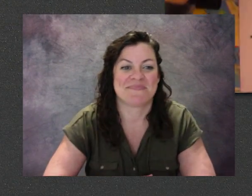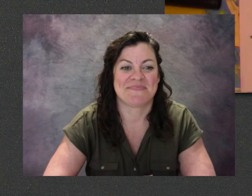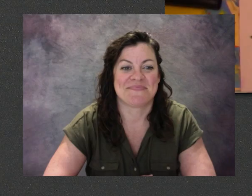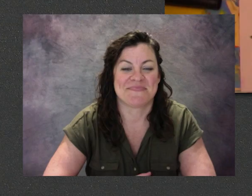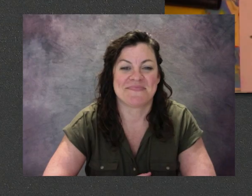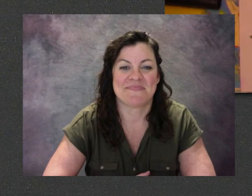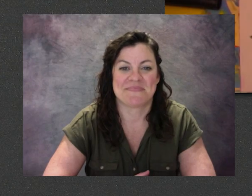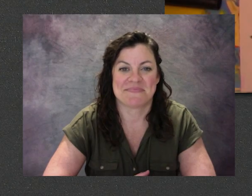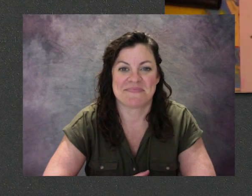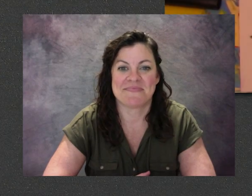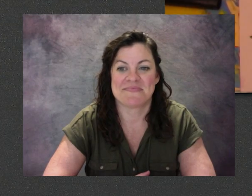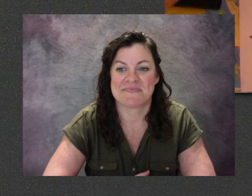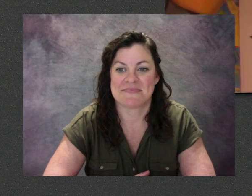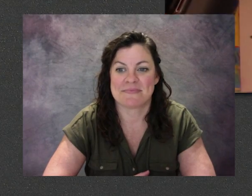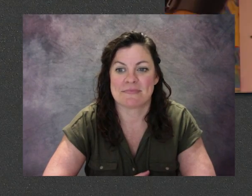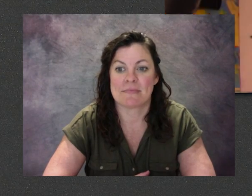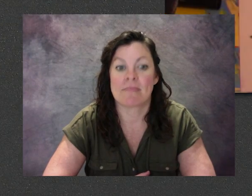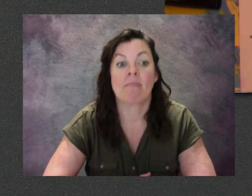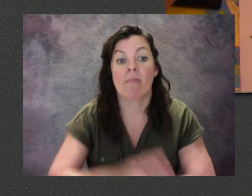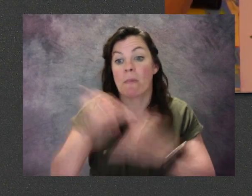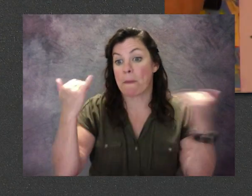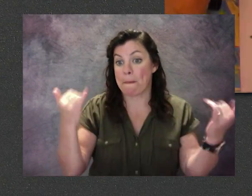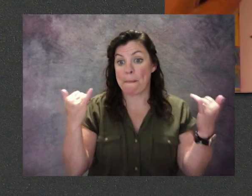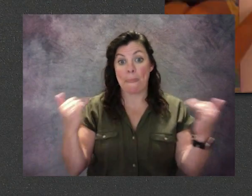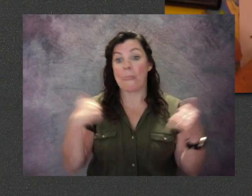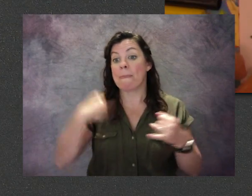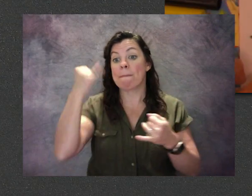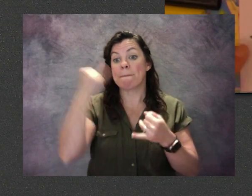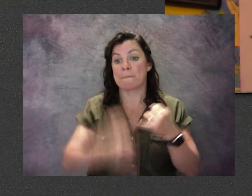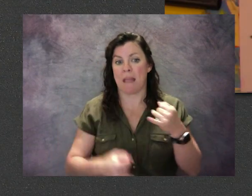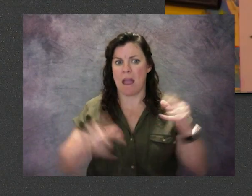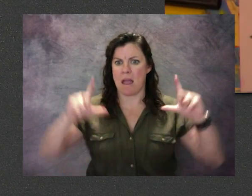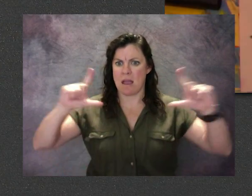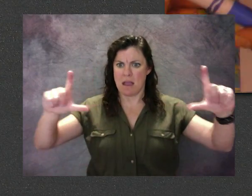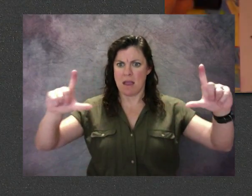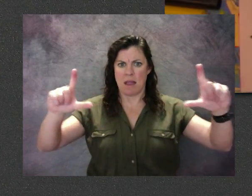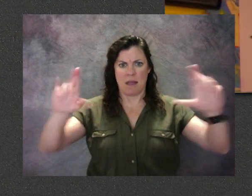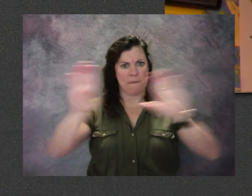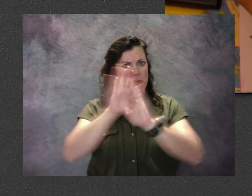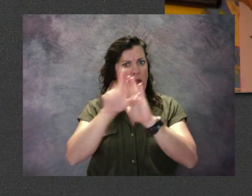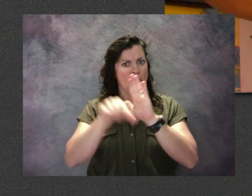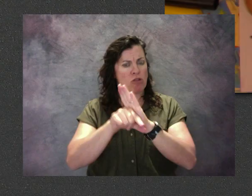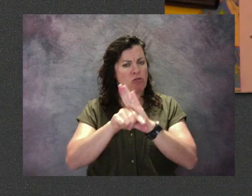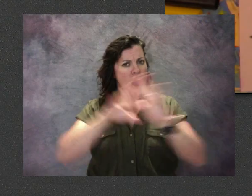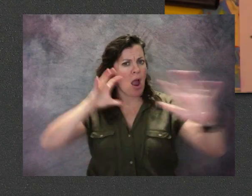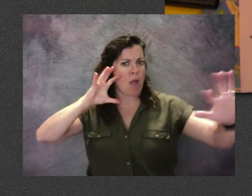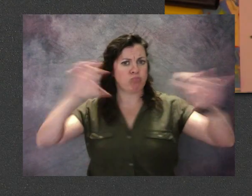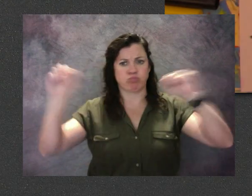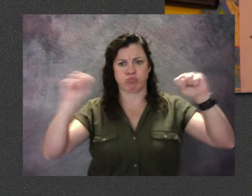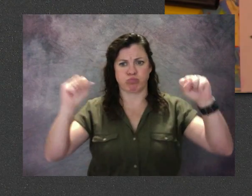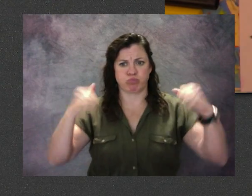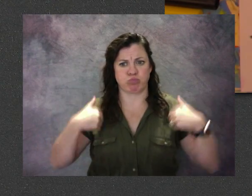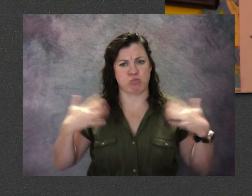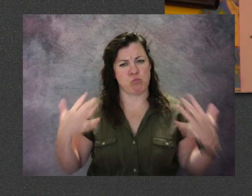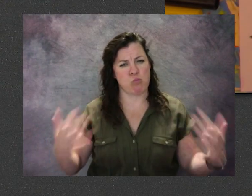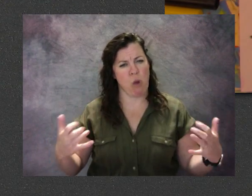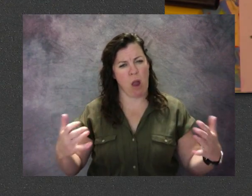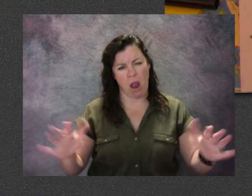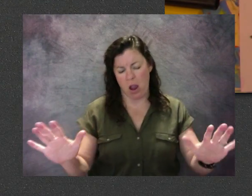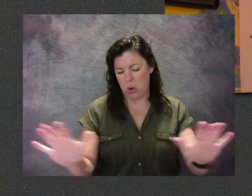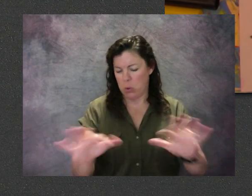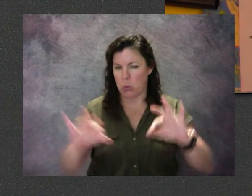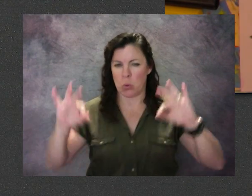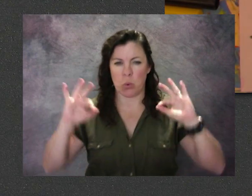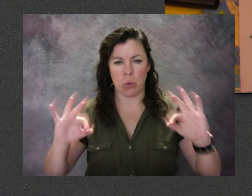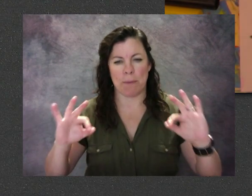Now the last step, maybe I want to go ahead and do this background. This will really help complete our art project.